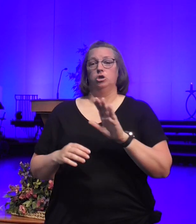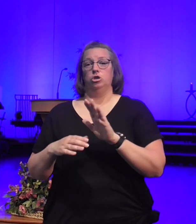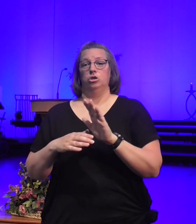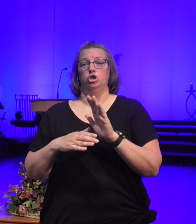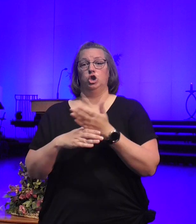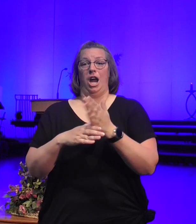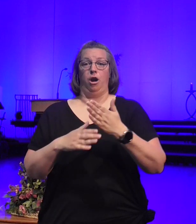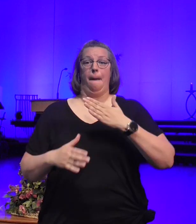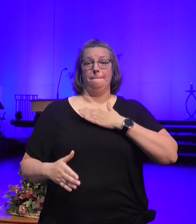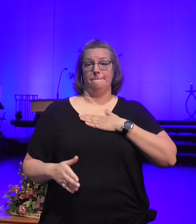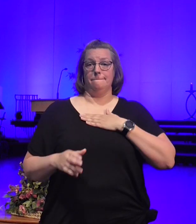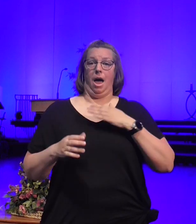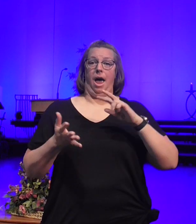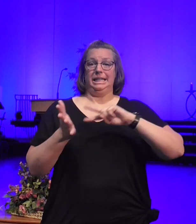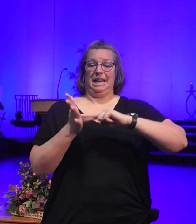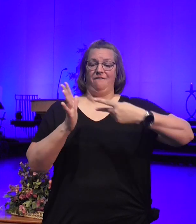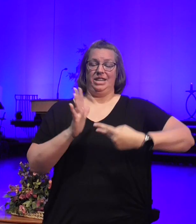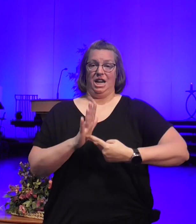dryer.